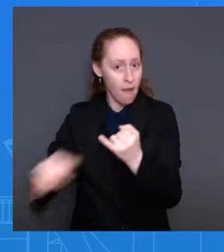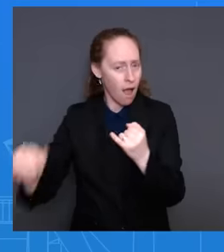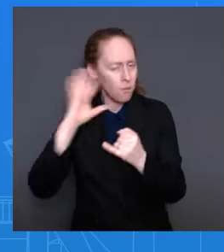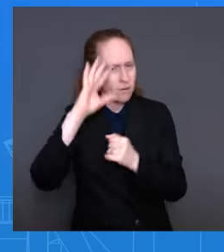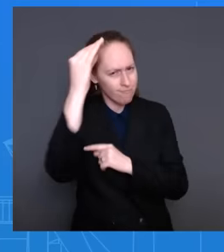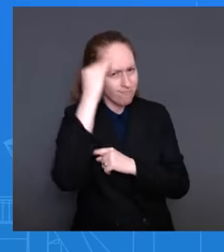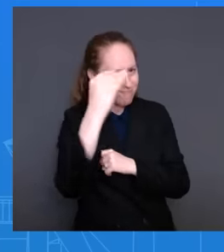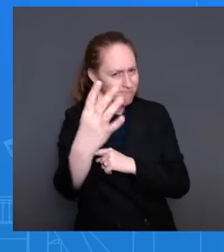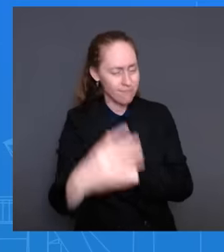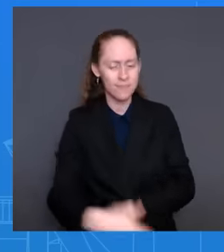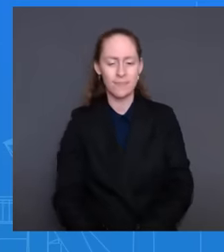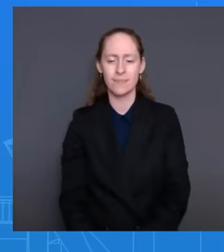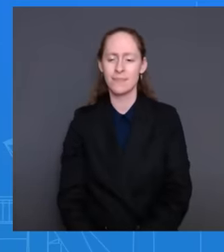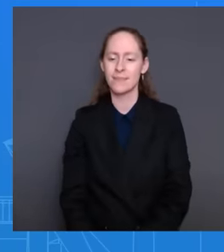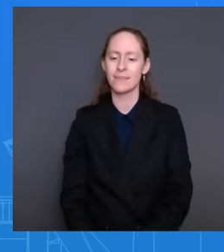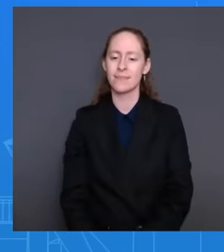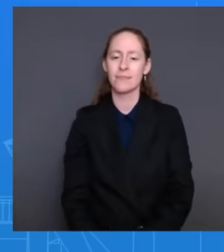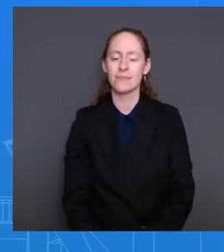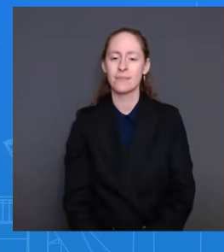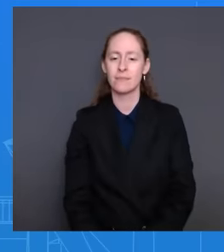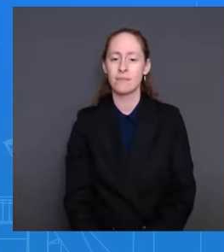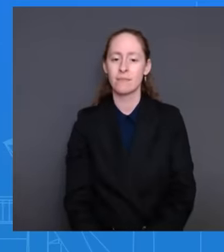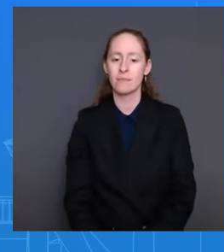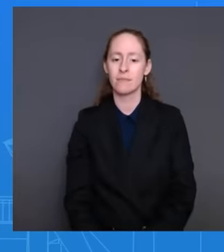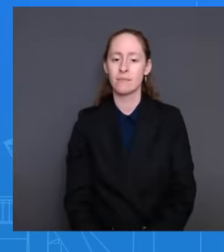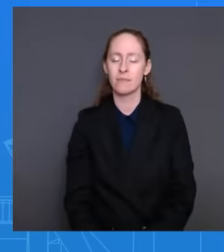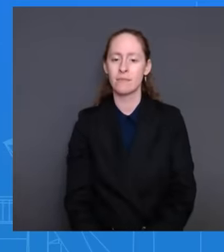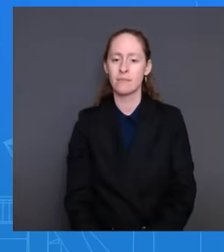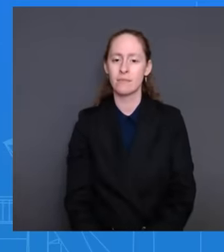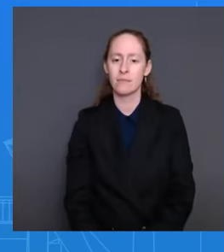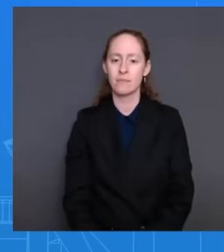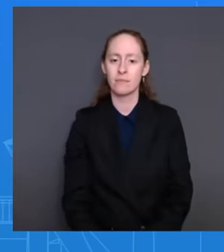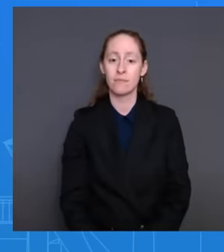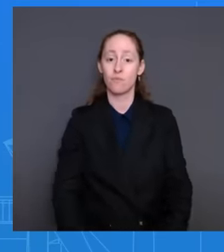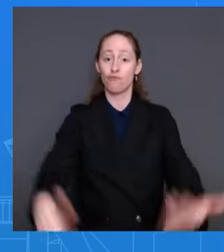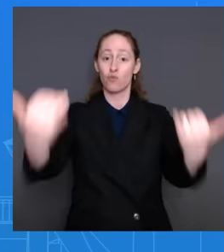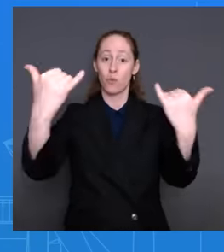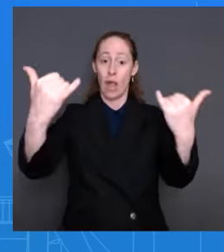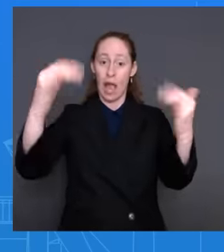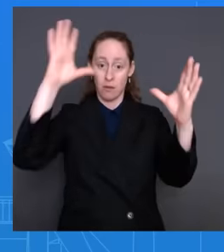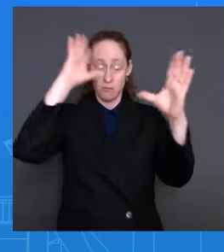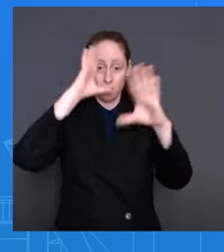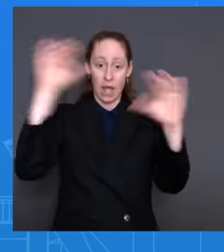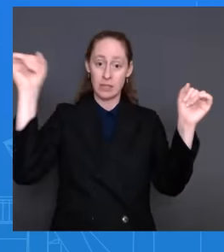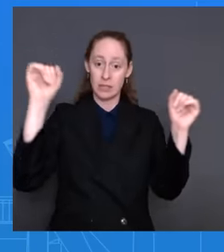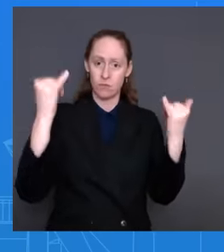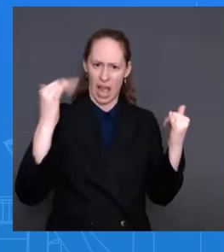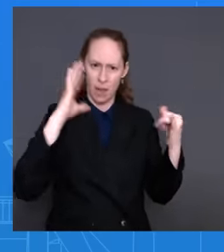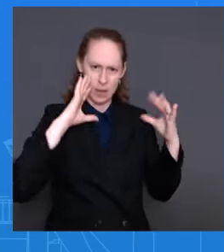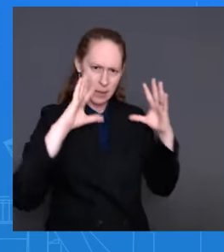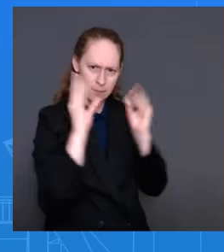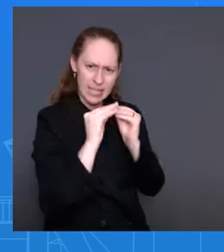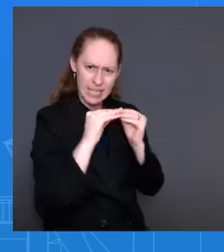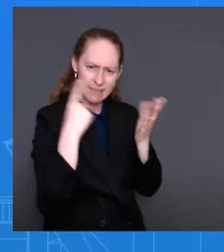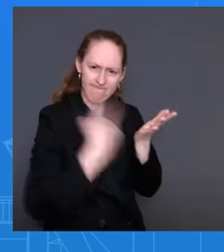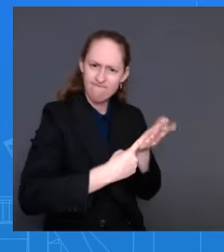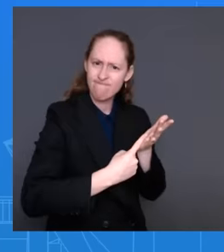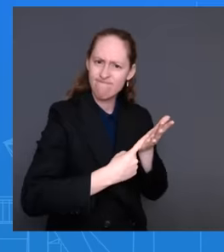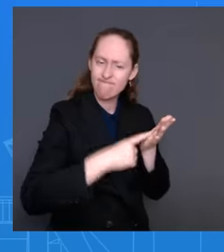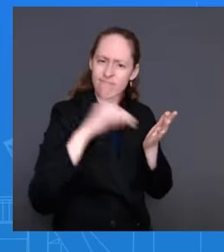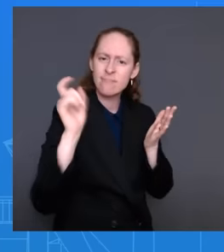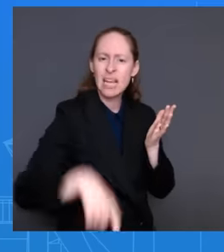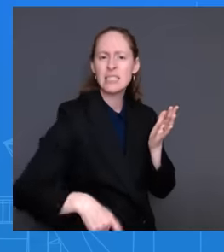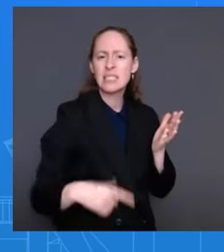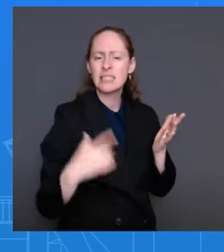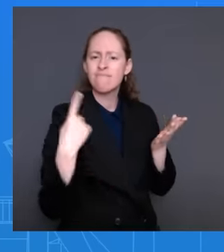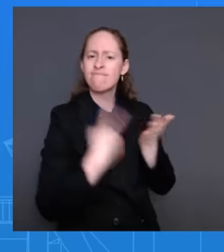meet with lawmakers on new gun laws, when or how that would happen, and whether there are any preconditions on when or